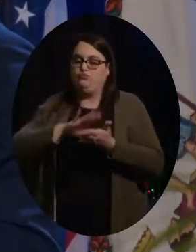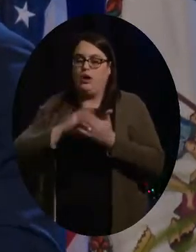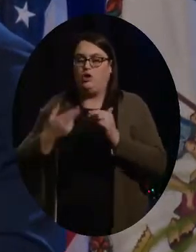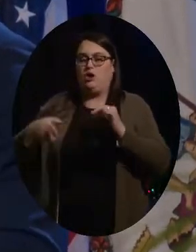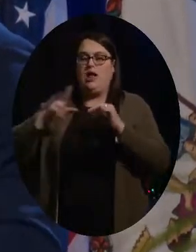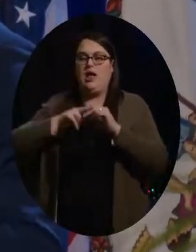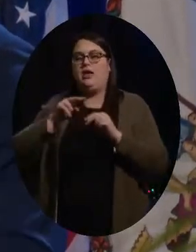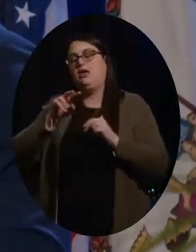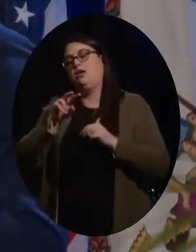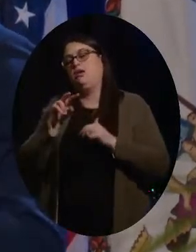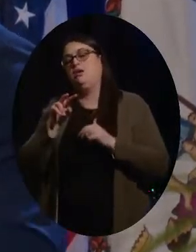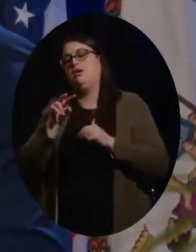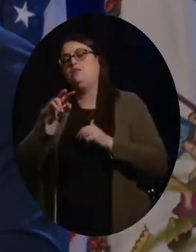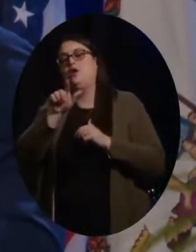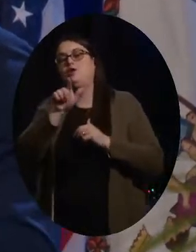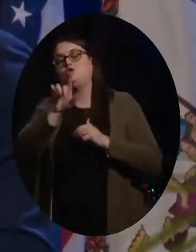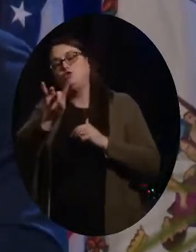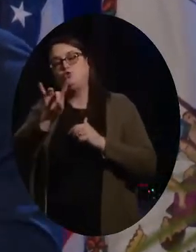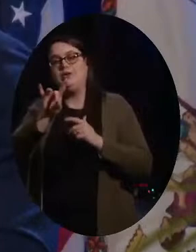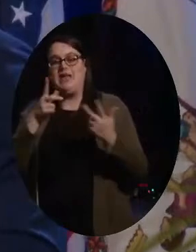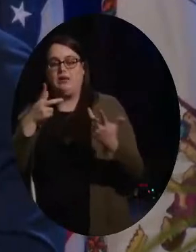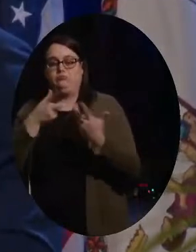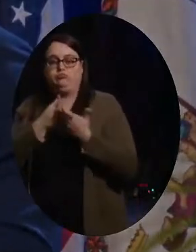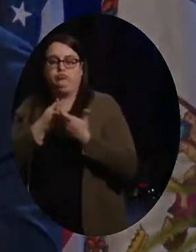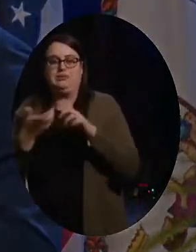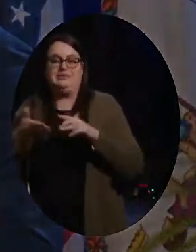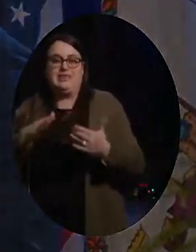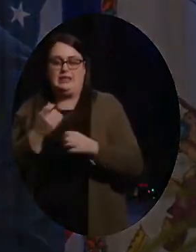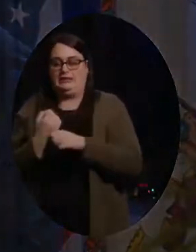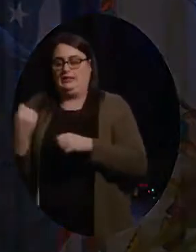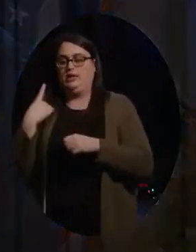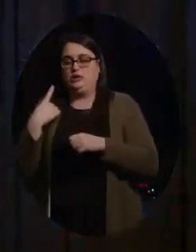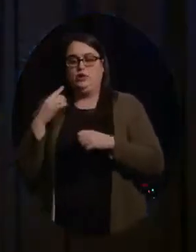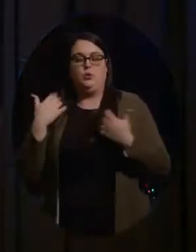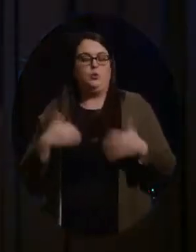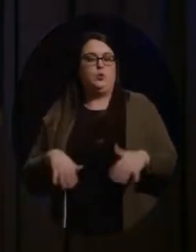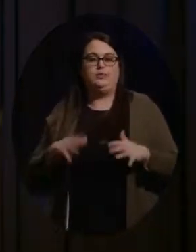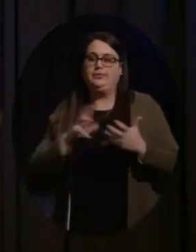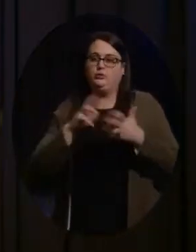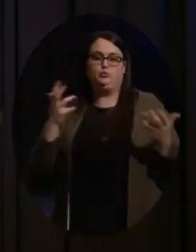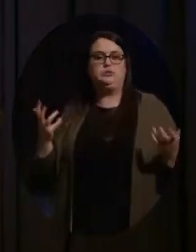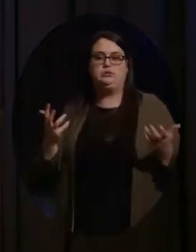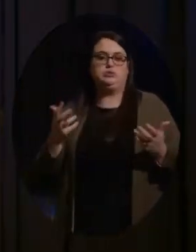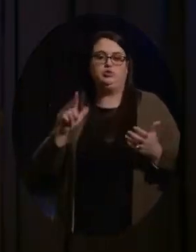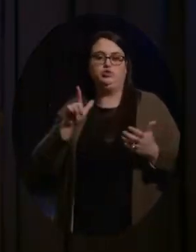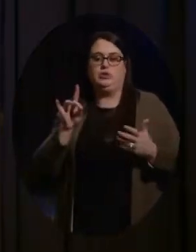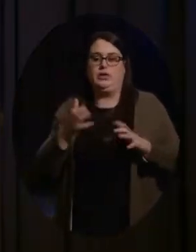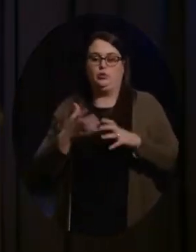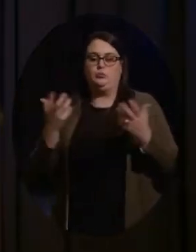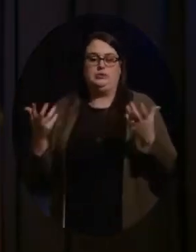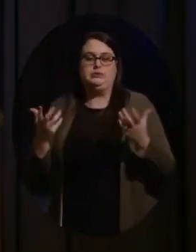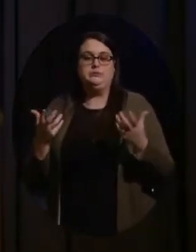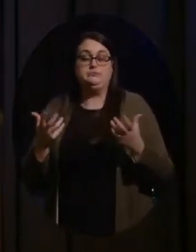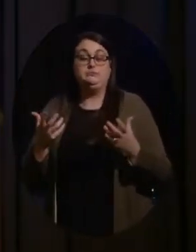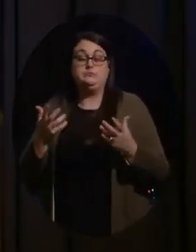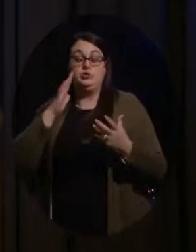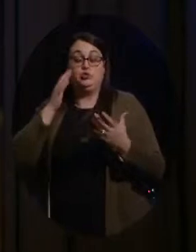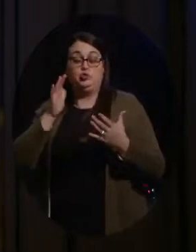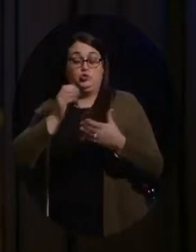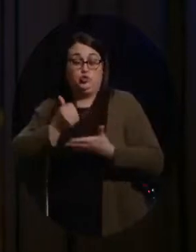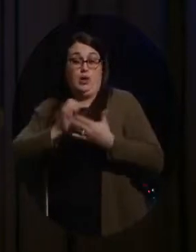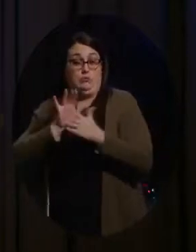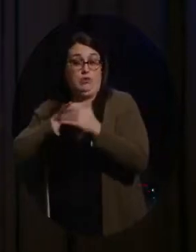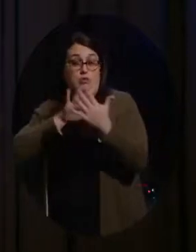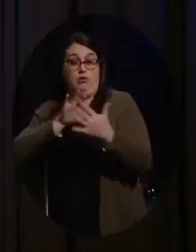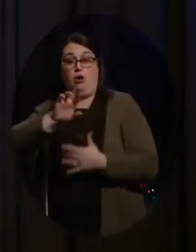28 vehicular fatalities last year, which is 28 too many. And to help address this